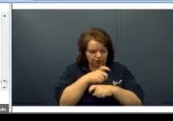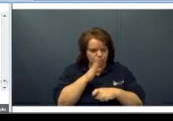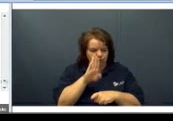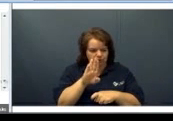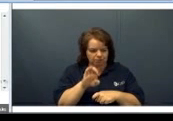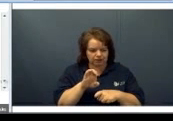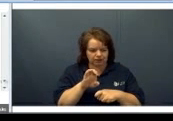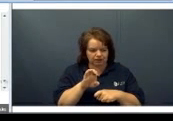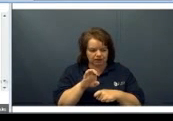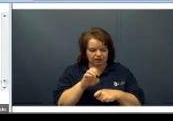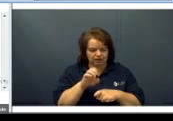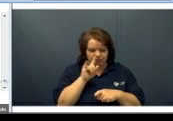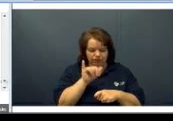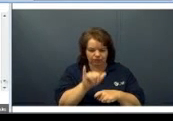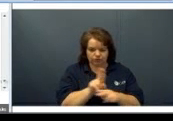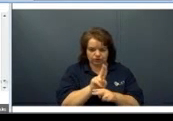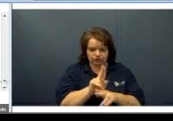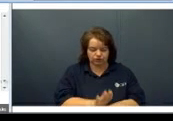users?